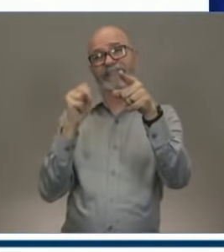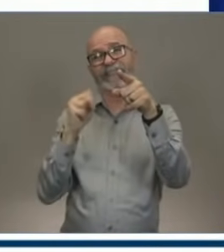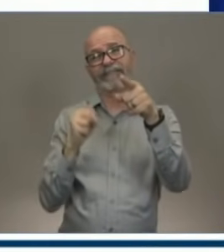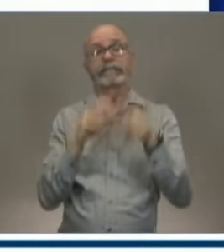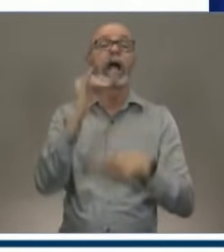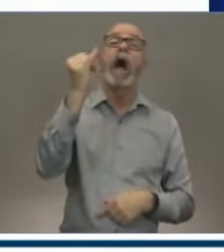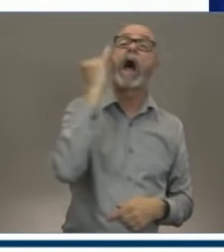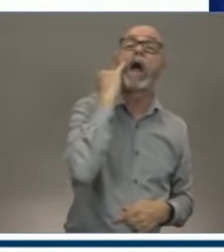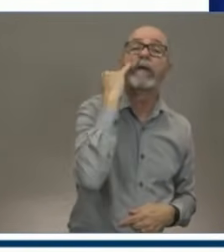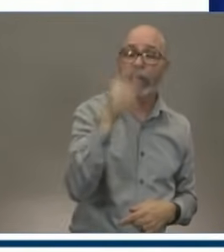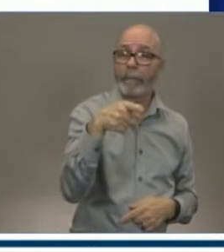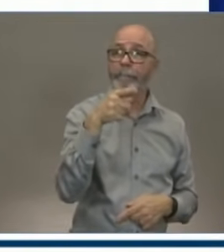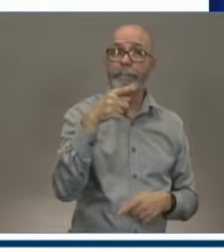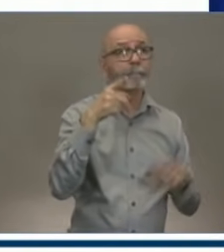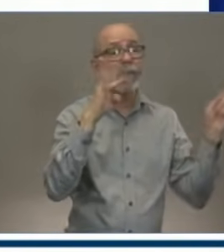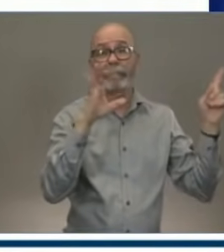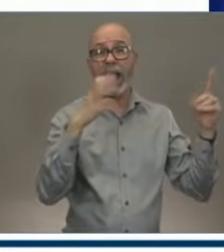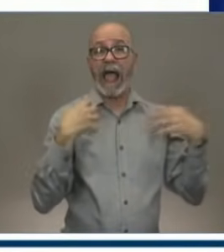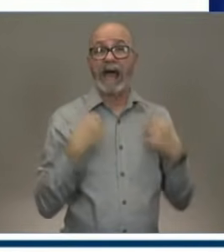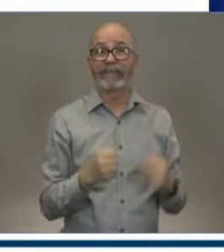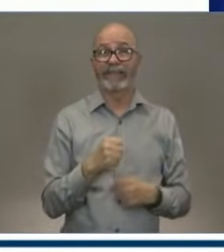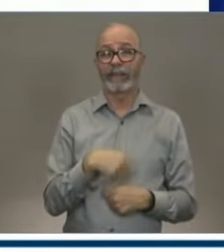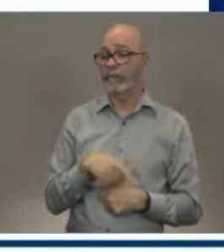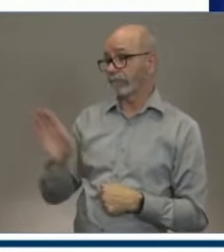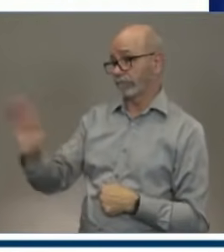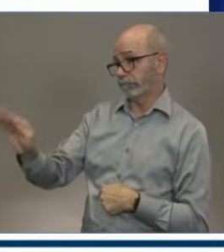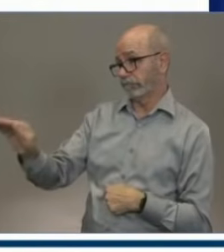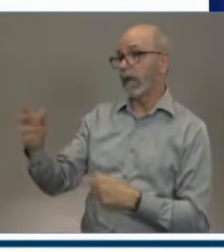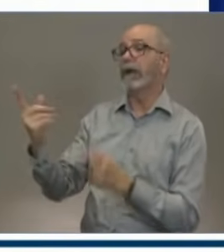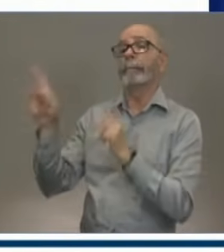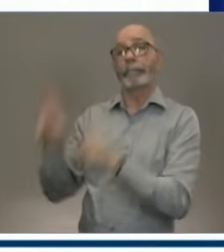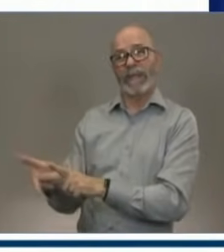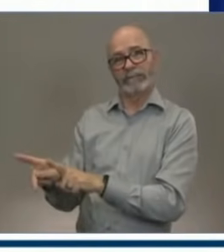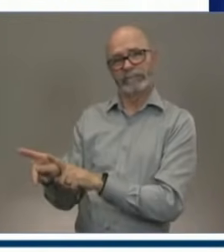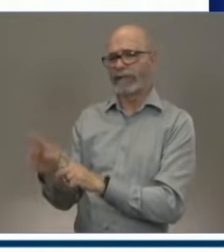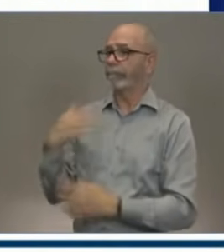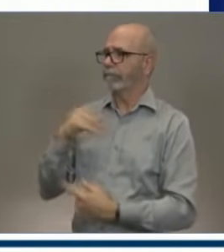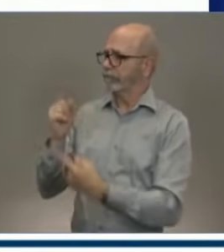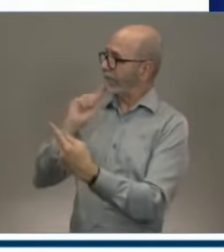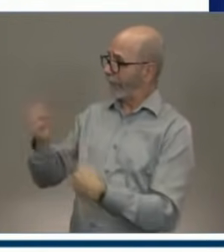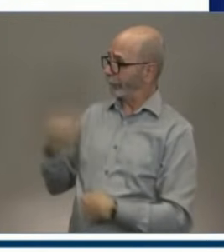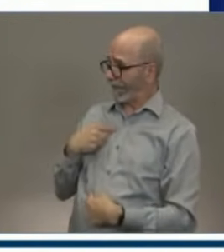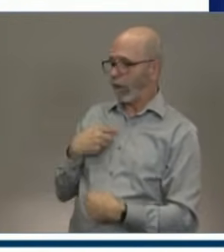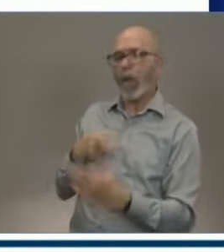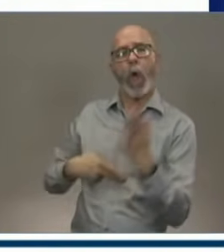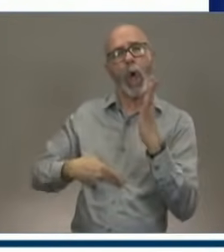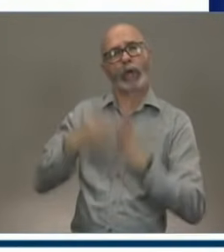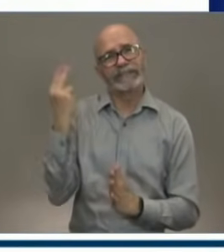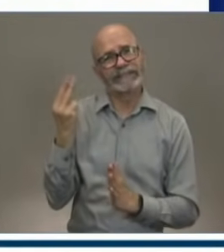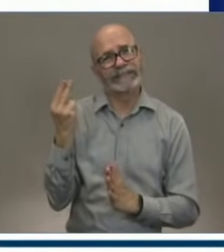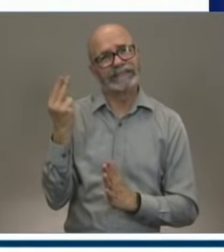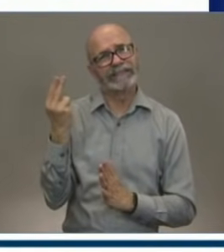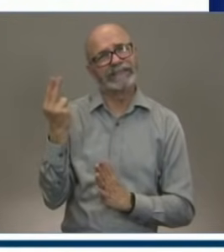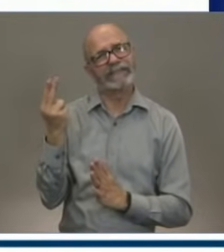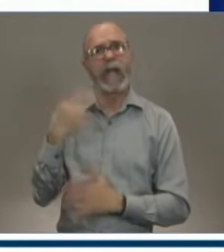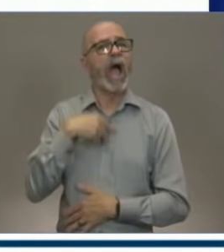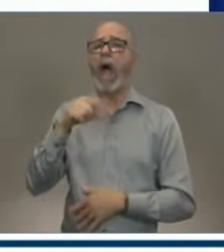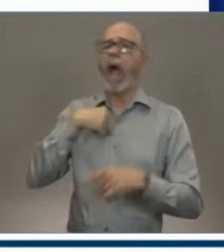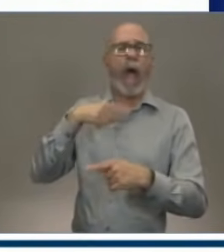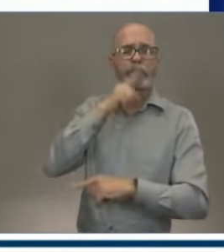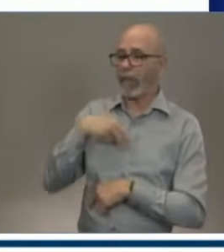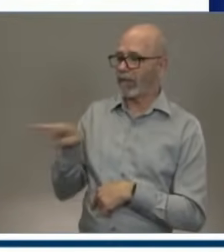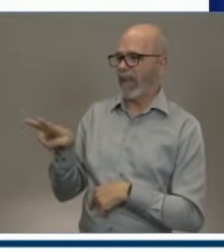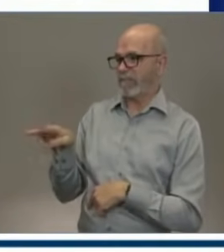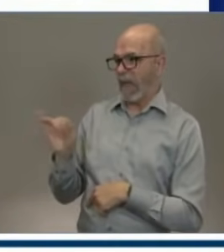be honest. We're not judging you. We won't be judging you. We're trying to track this virus. So many Nova Scotians have sacrificed so much over the